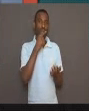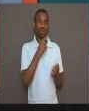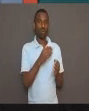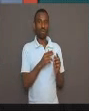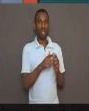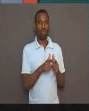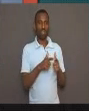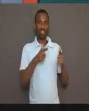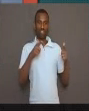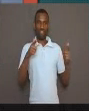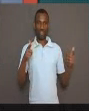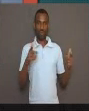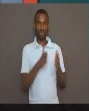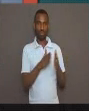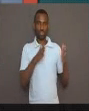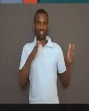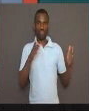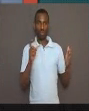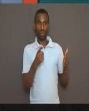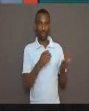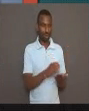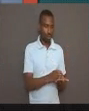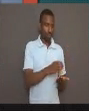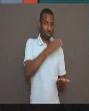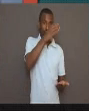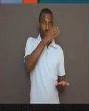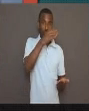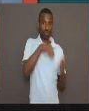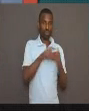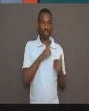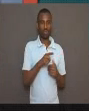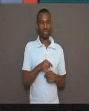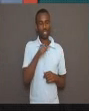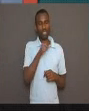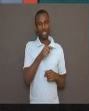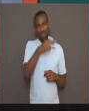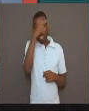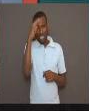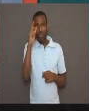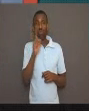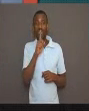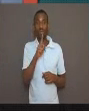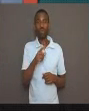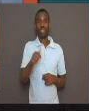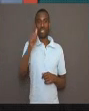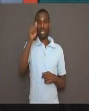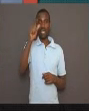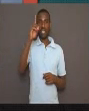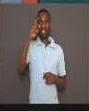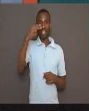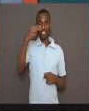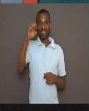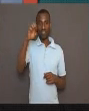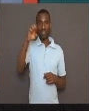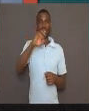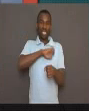The reason the liquid rises is because the adhesive energy between the